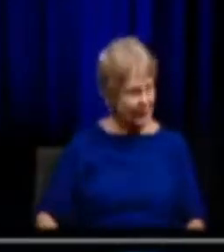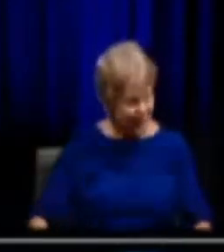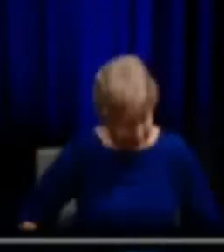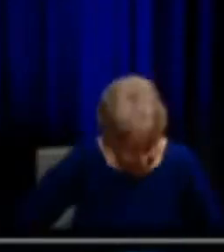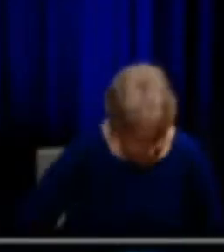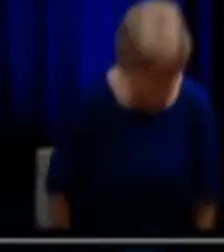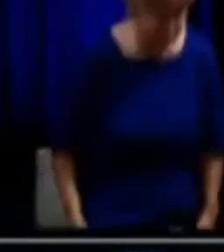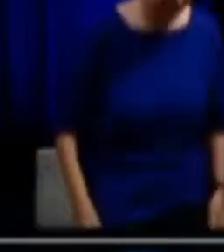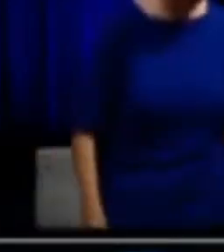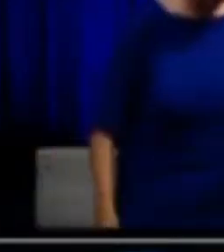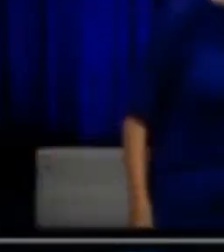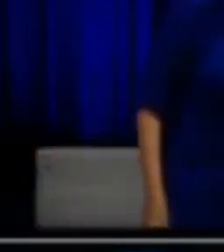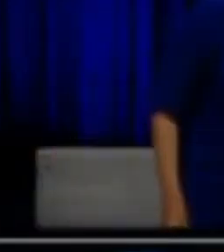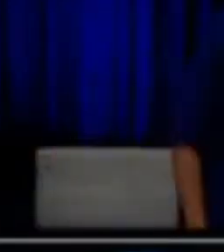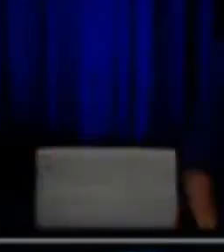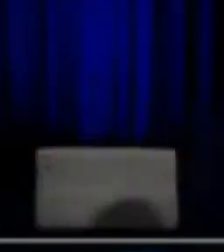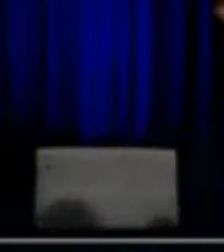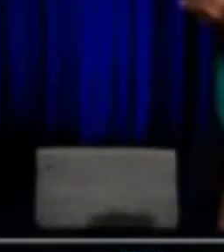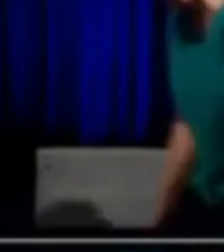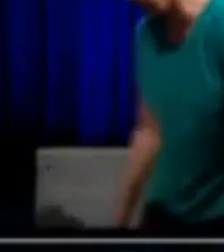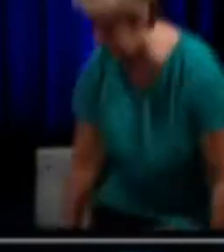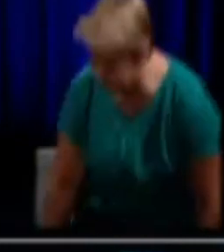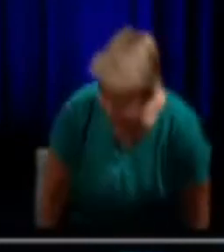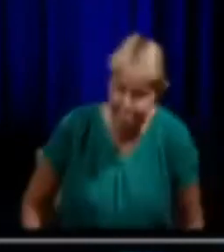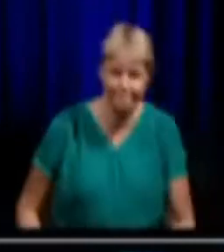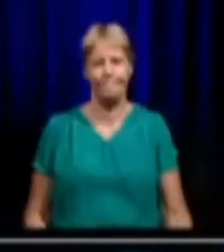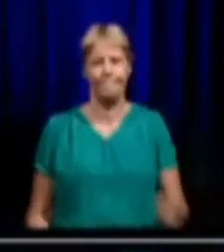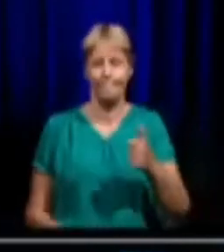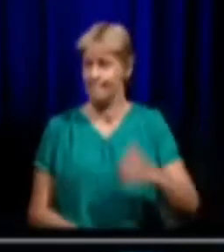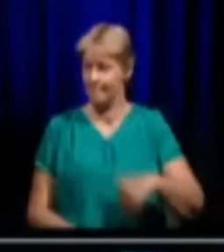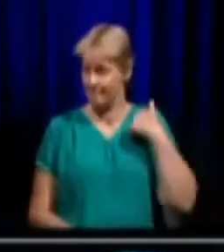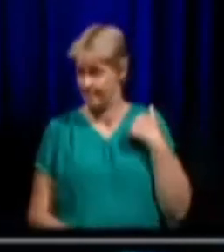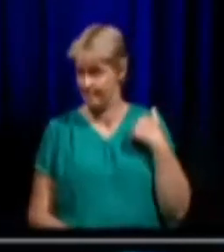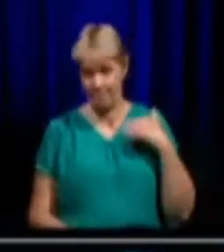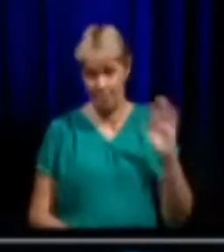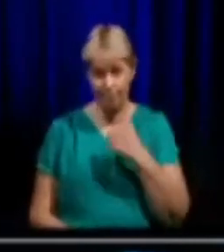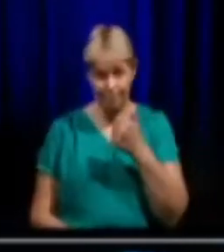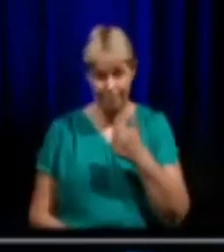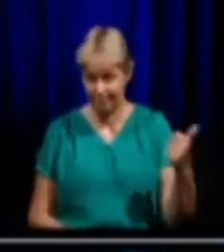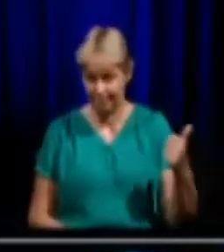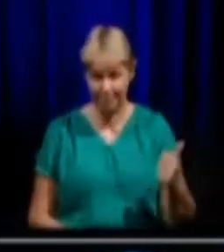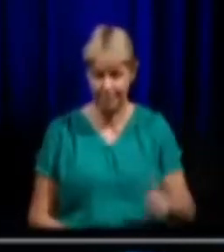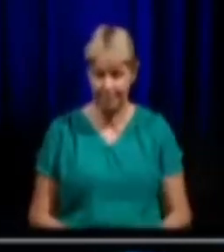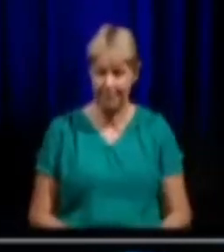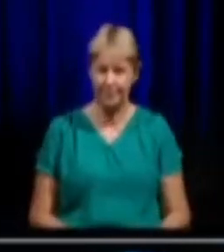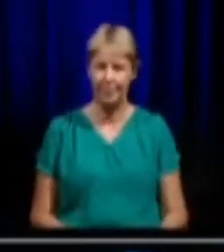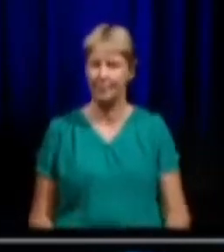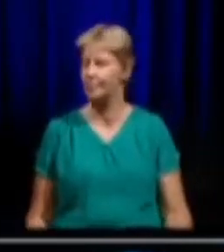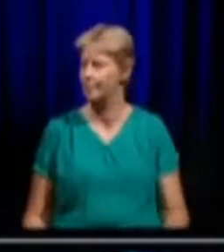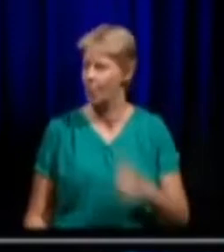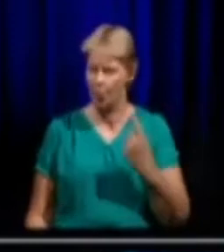Morning, everyone. Morning at home. Morning here. How are you? Good. Now, who has one of